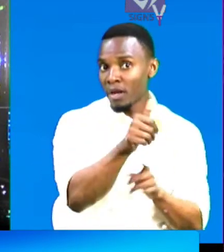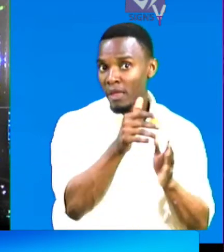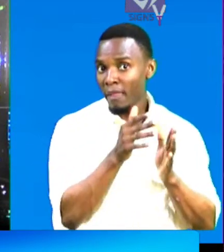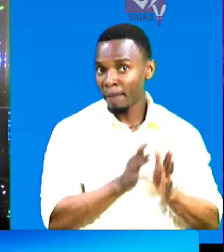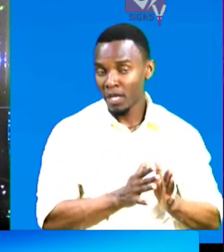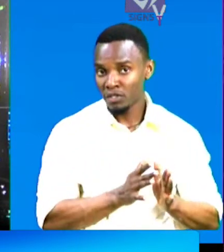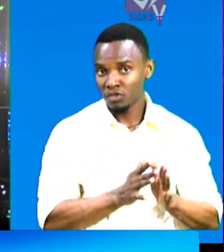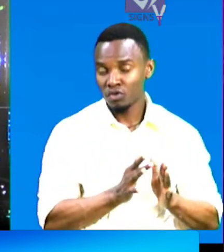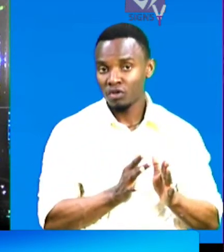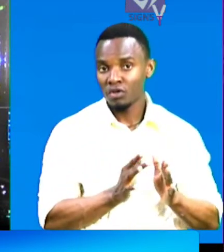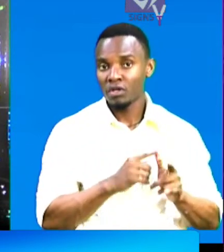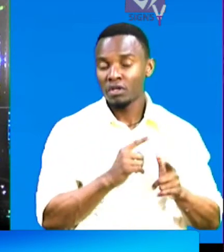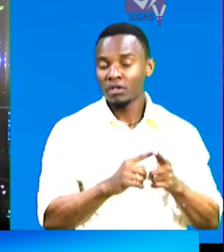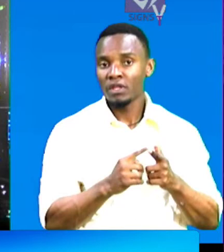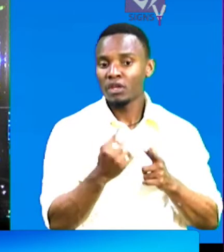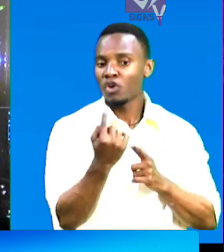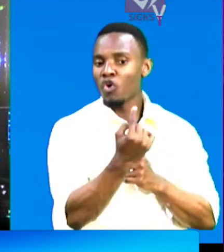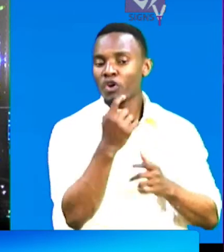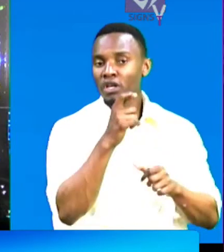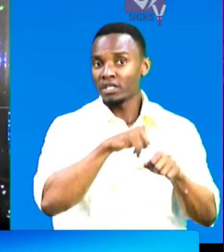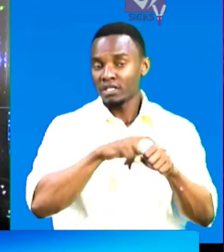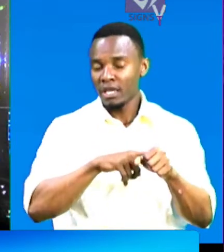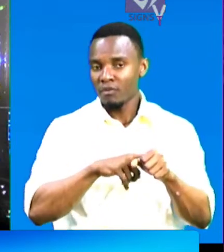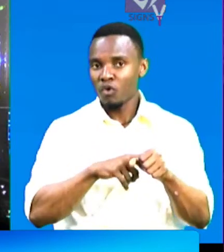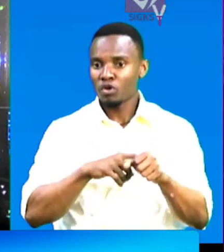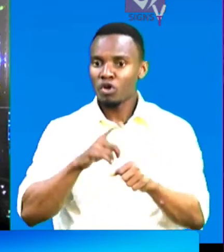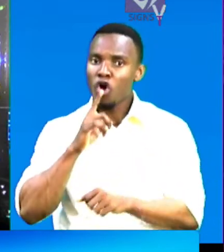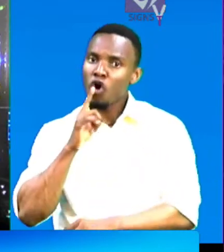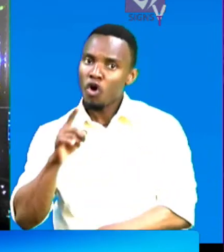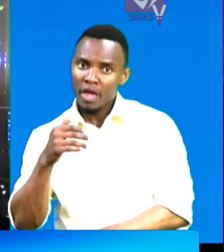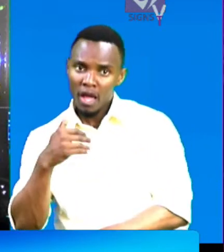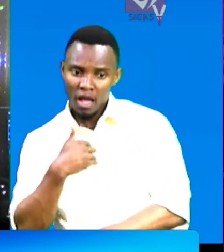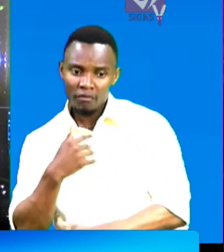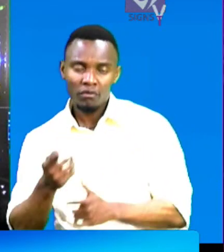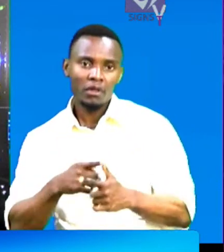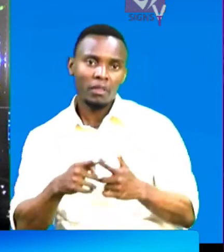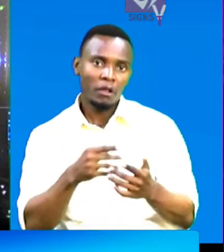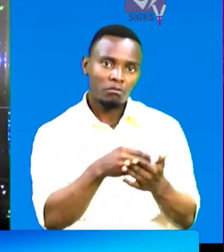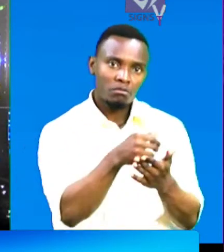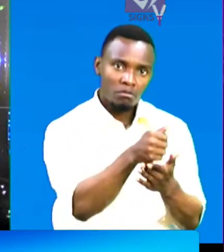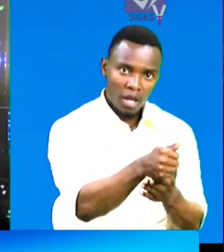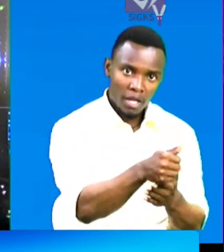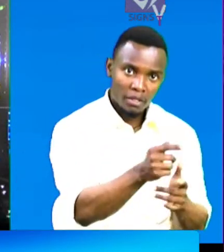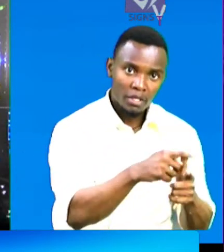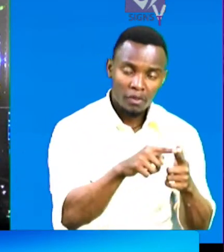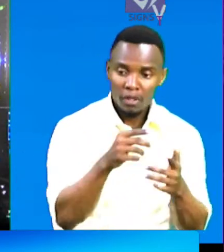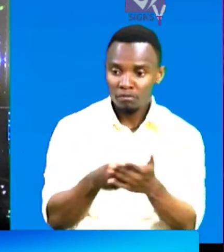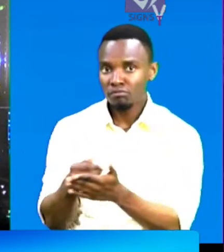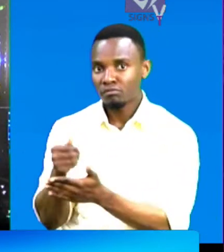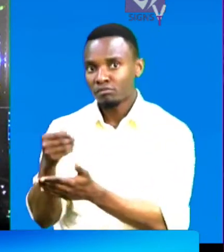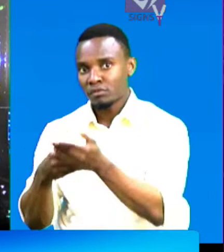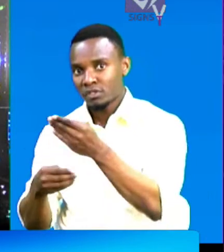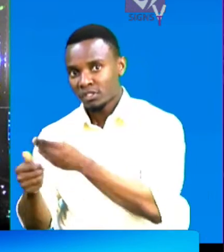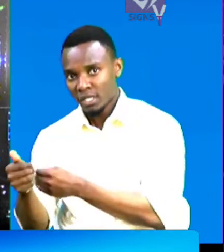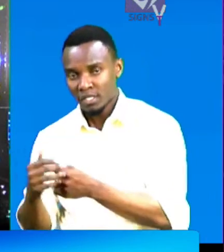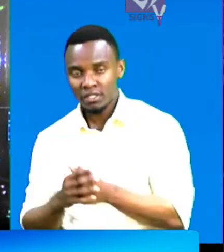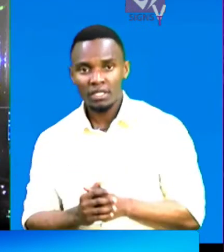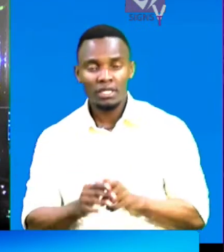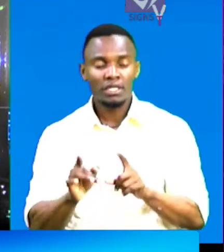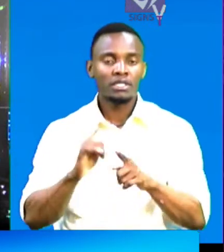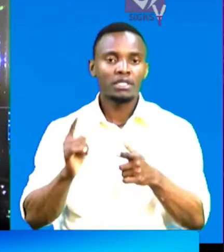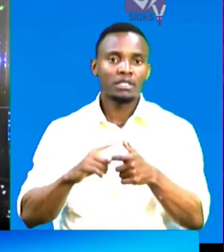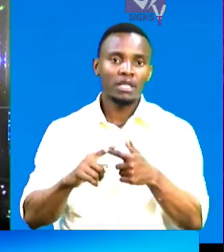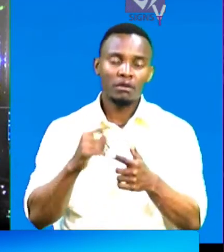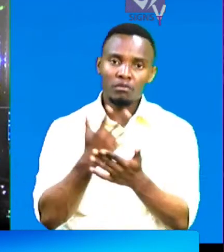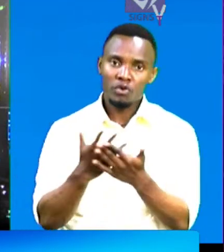supplier only when he receives an order of purchases made. So the products are then